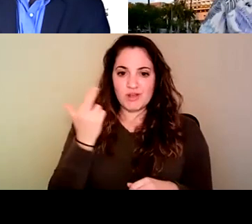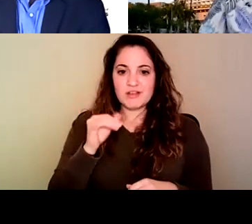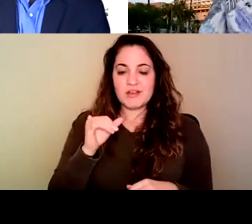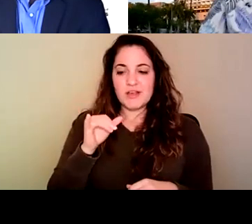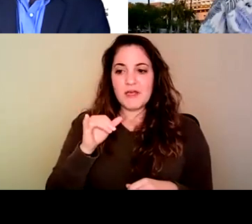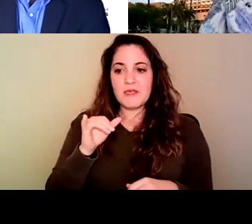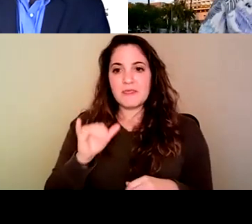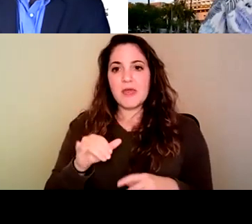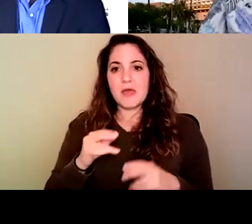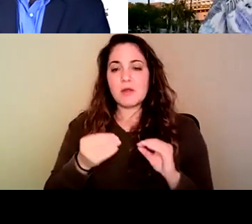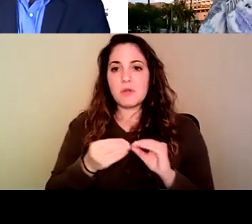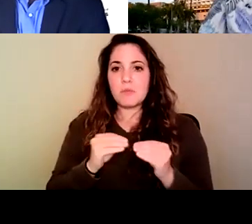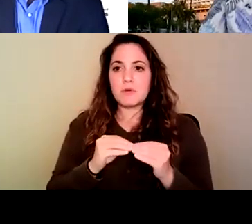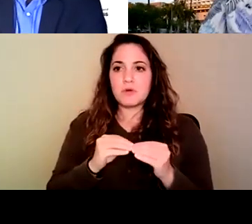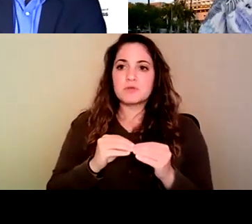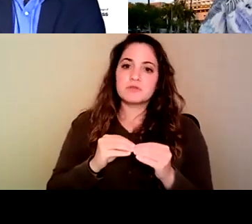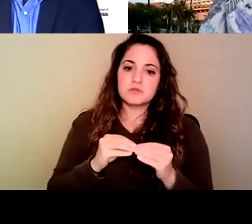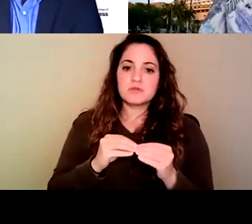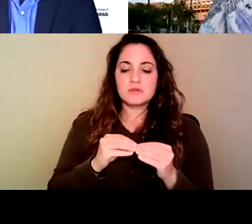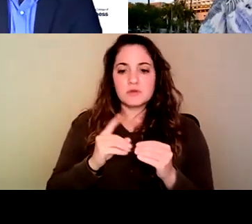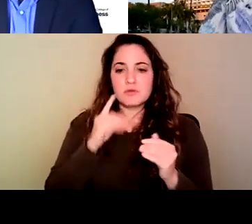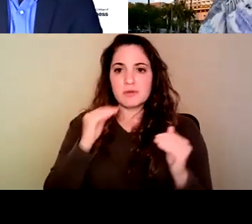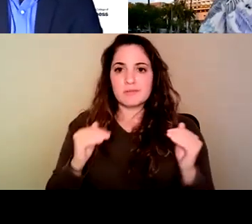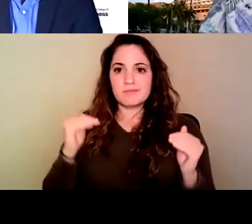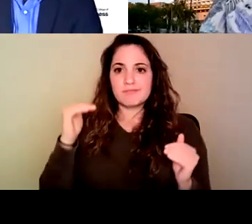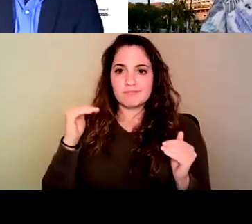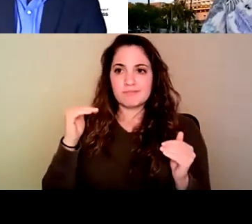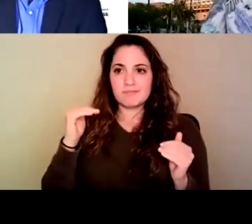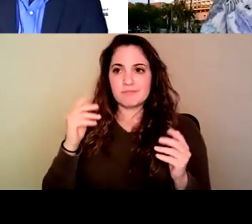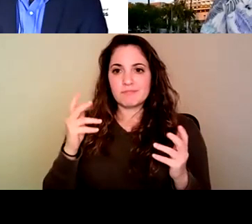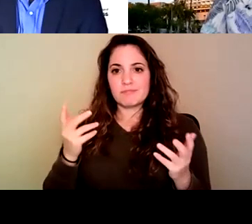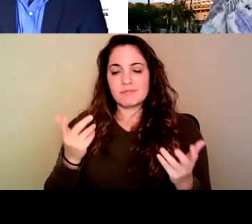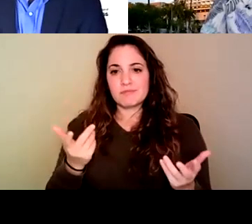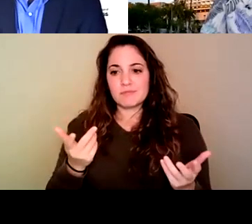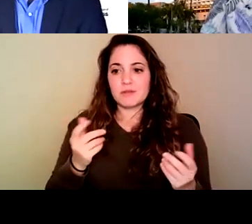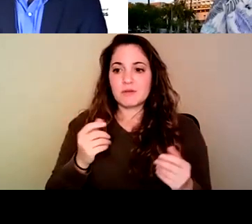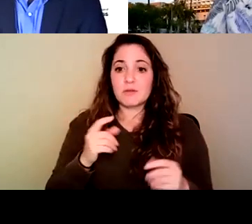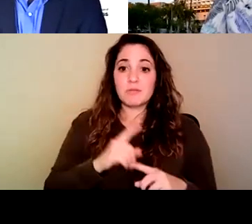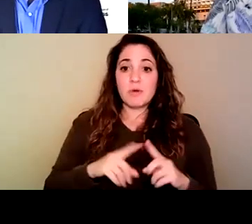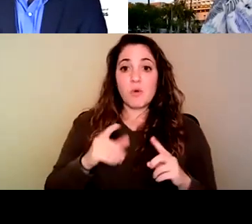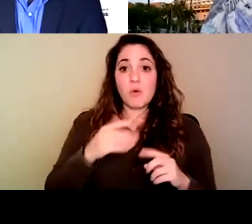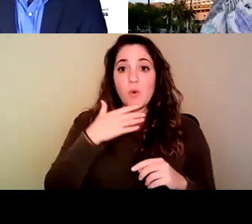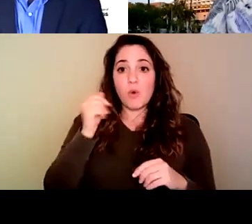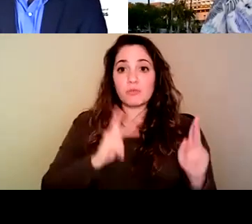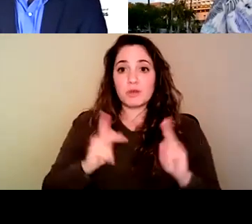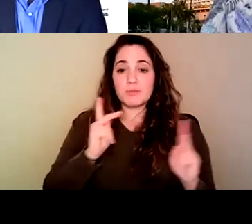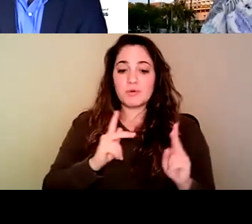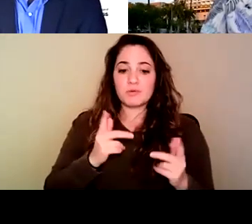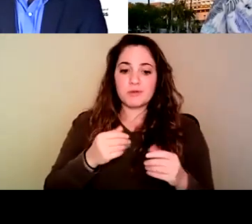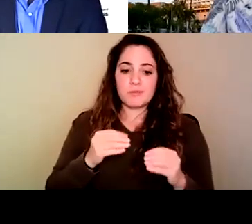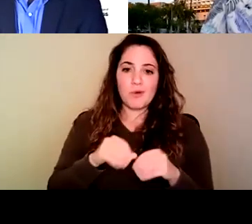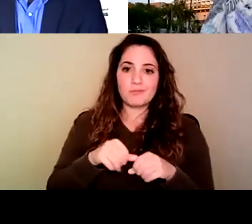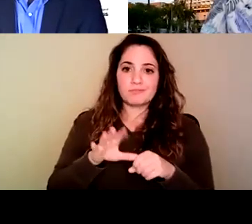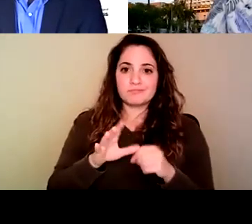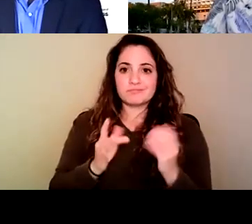bit as more of our regular, you know, somewhat older, maybe less tech savvy customers come back as we start to normalize.